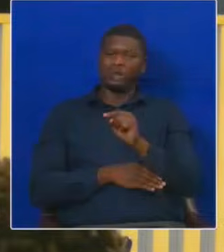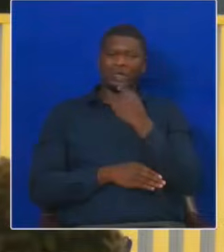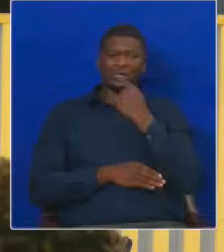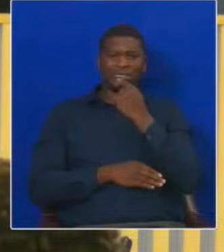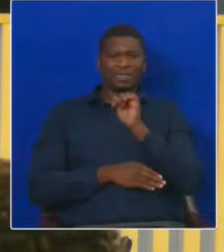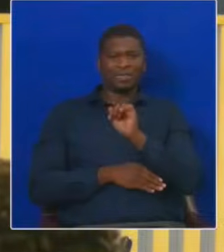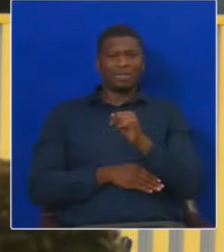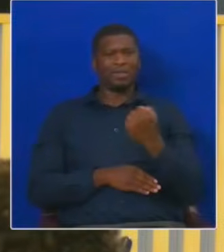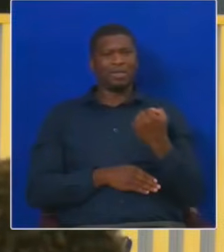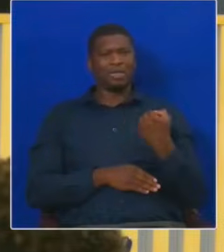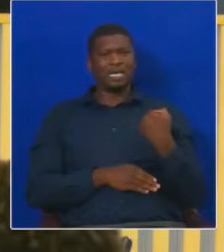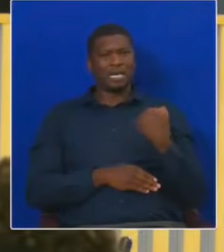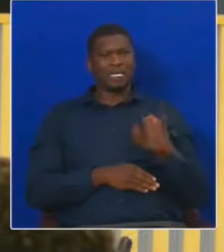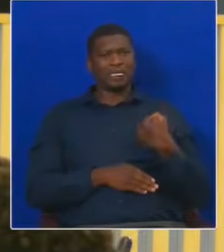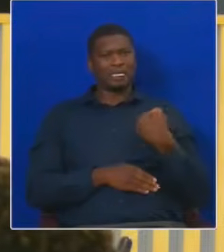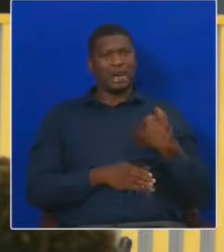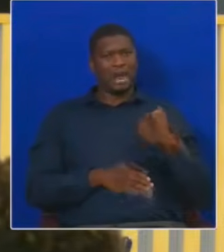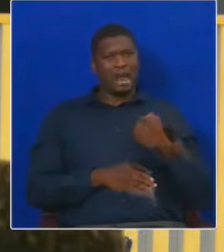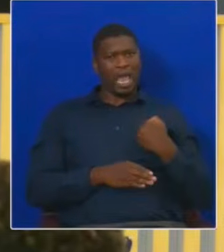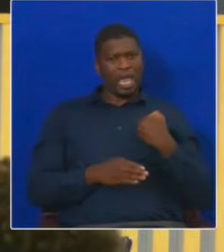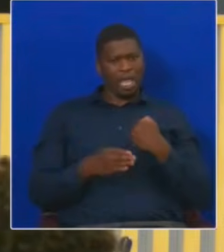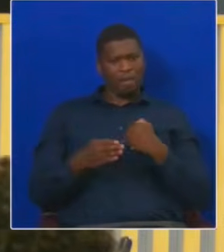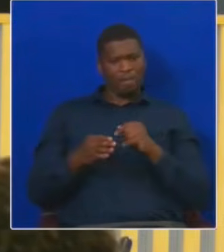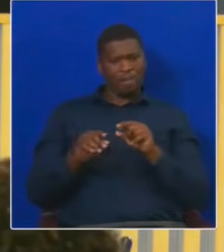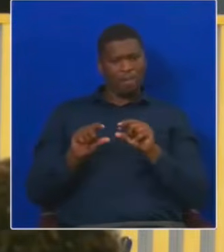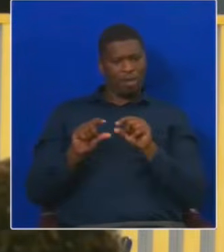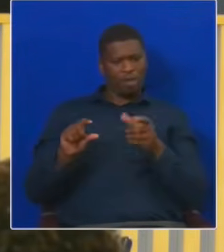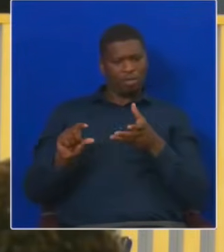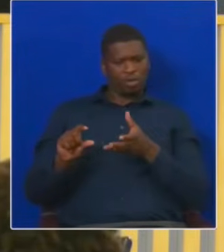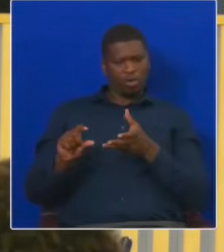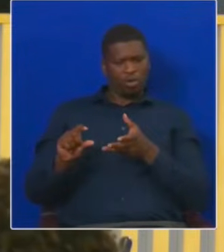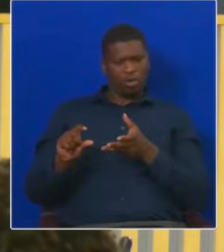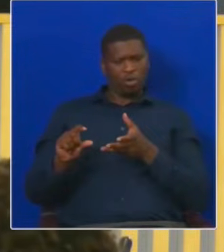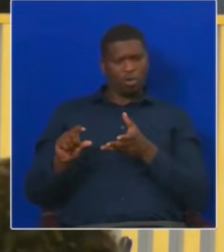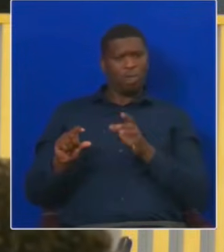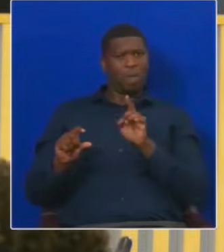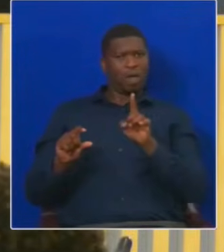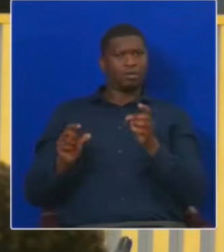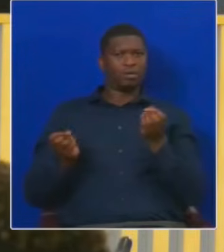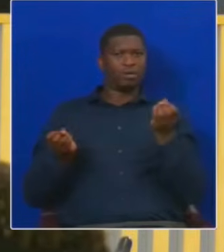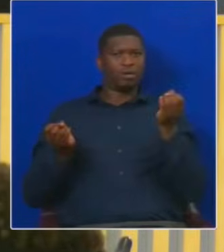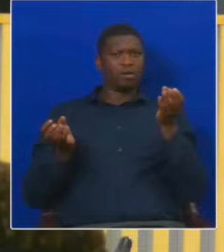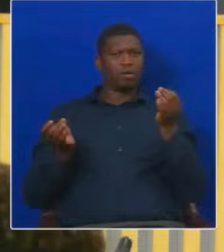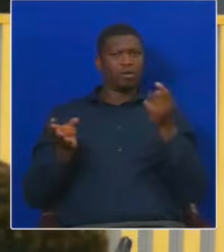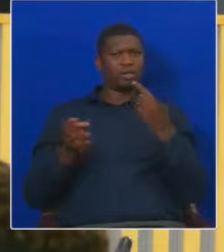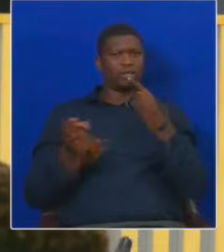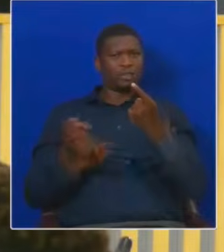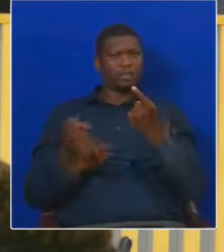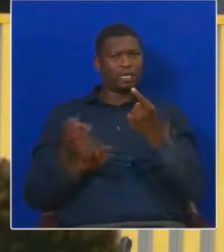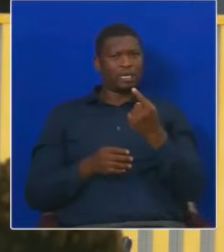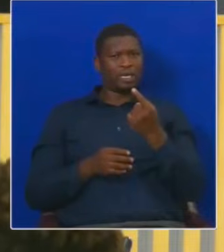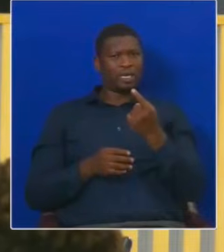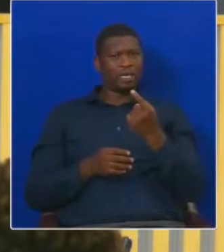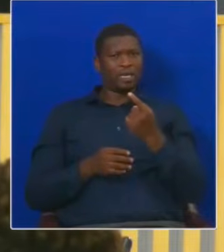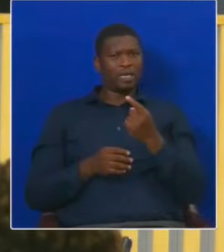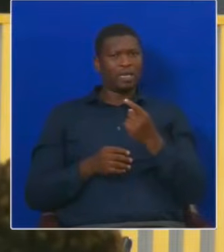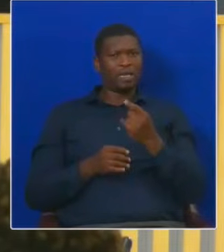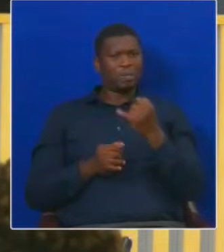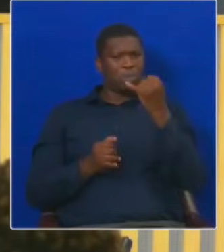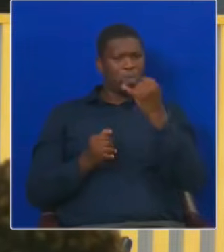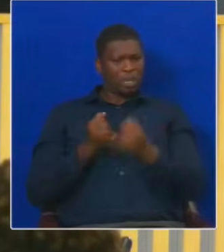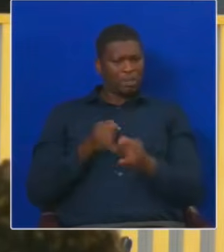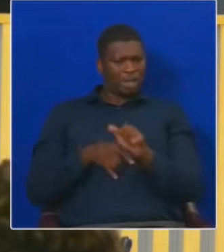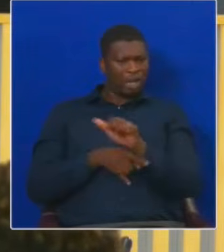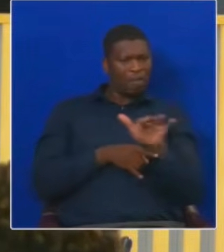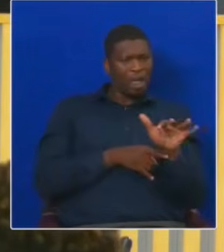should be, but in the statement it's misspelled all the way. Can you please see